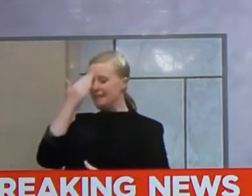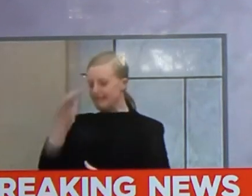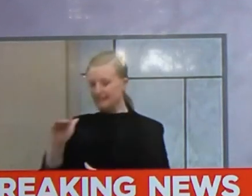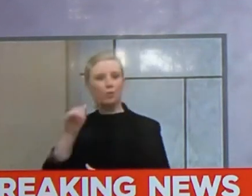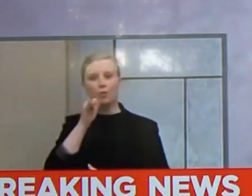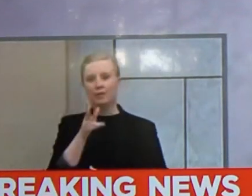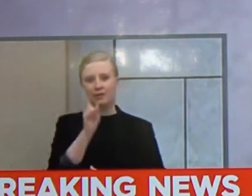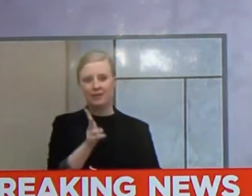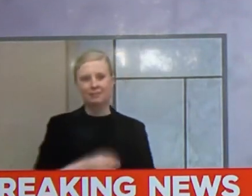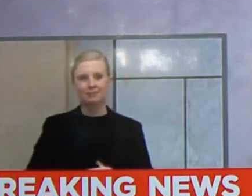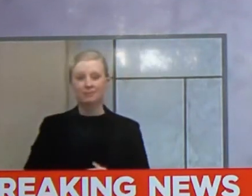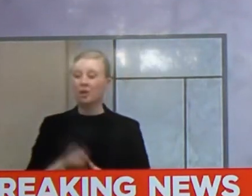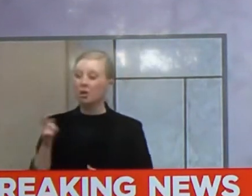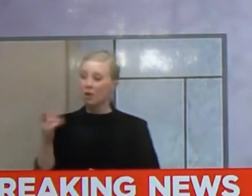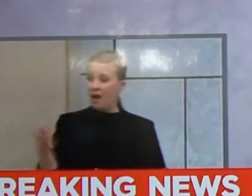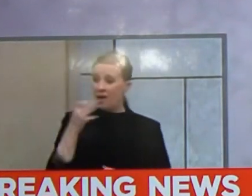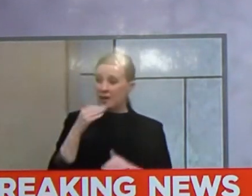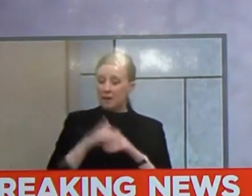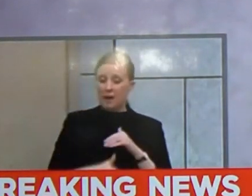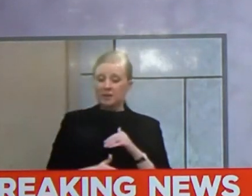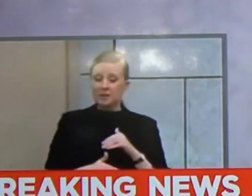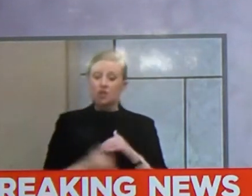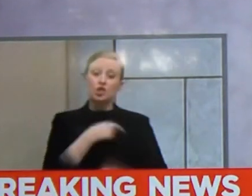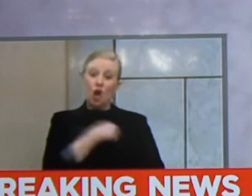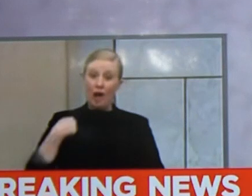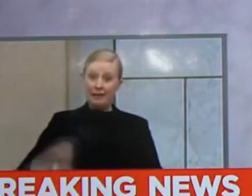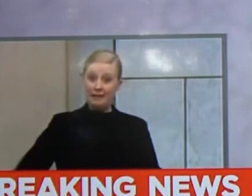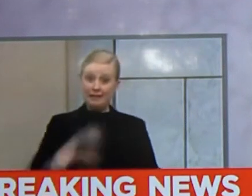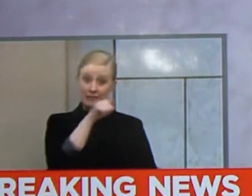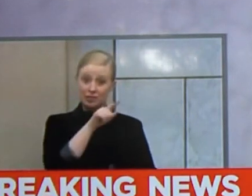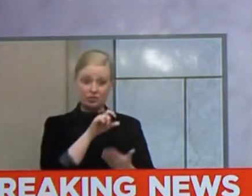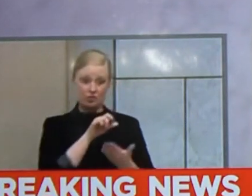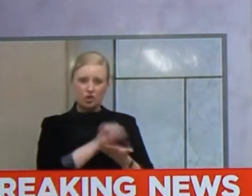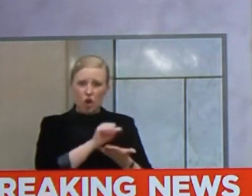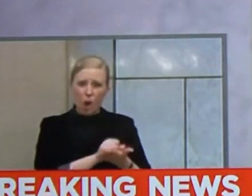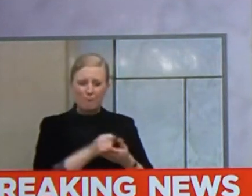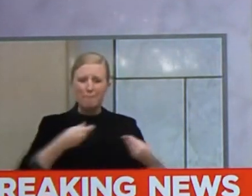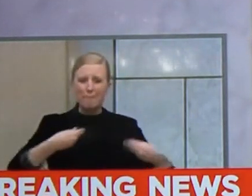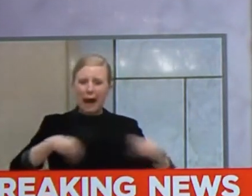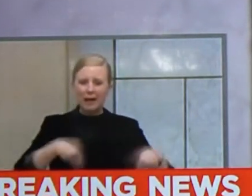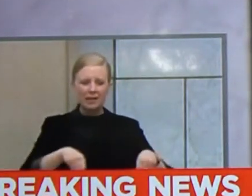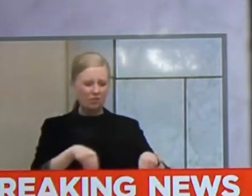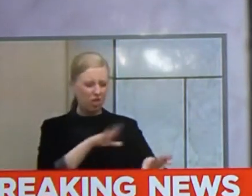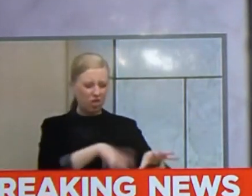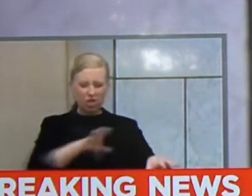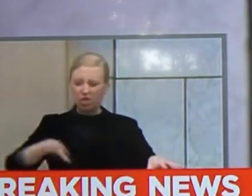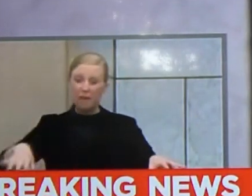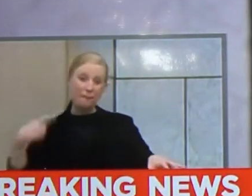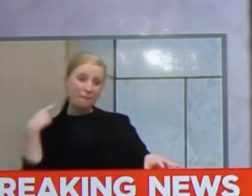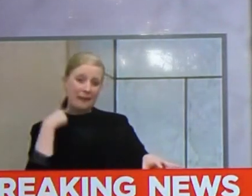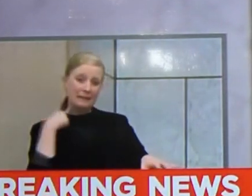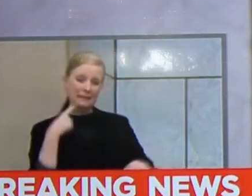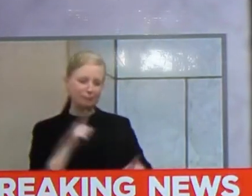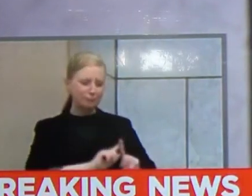question, I'll seek to give you an answer, and Alan Jones asked me about that this morning. Look, no doubt, and perhaps the Chief Medical Officer might want to comment